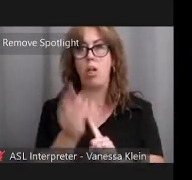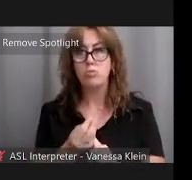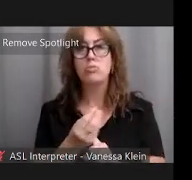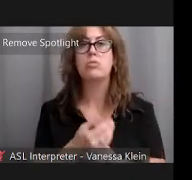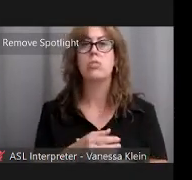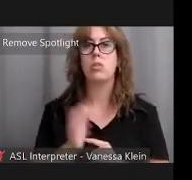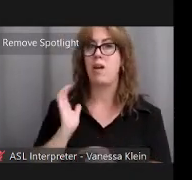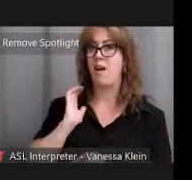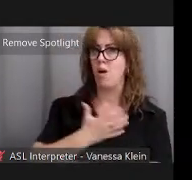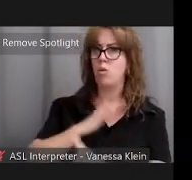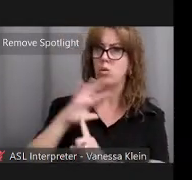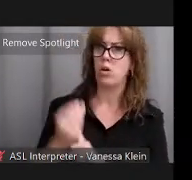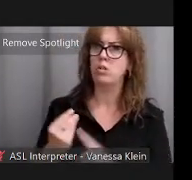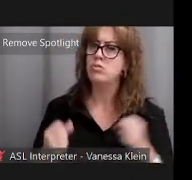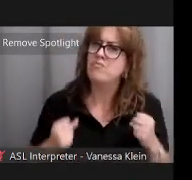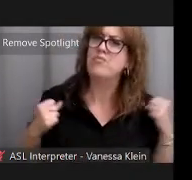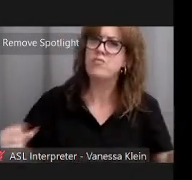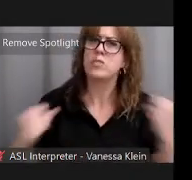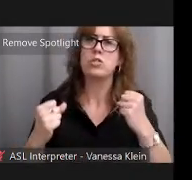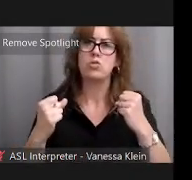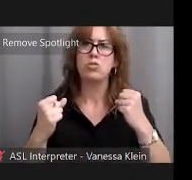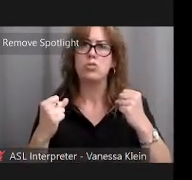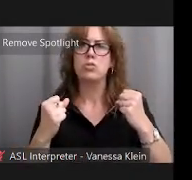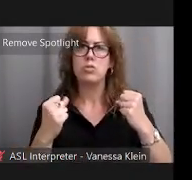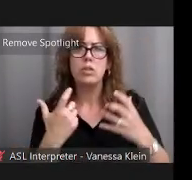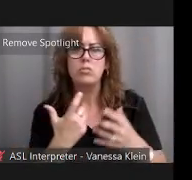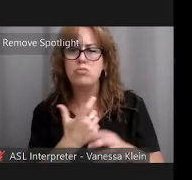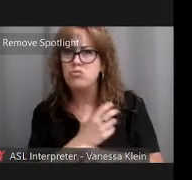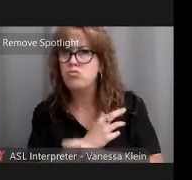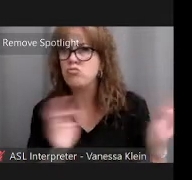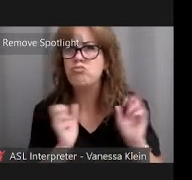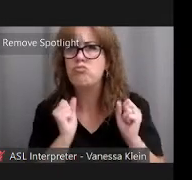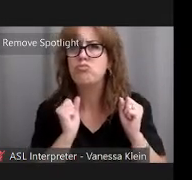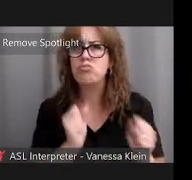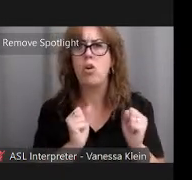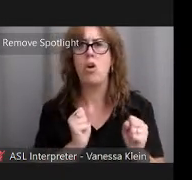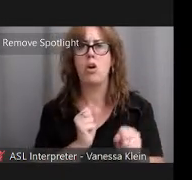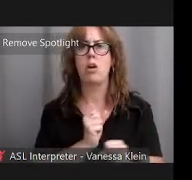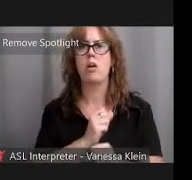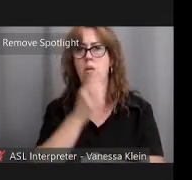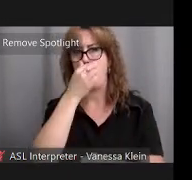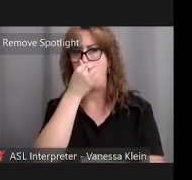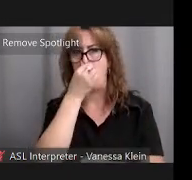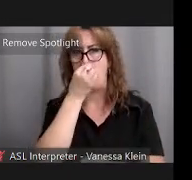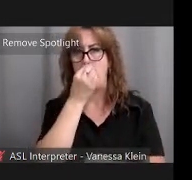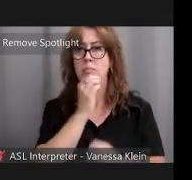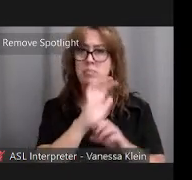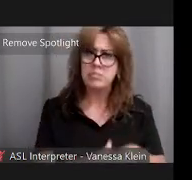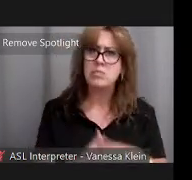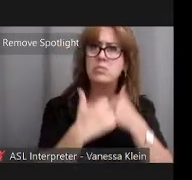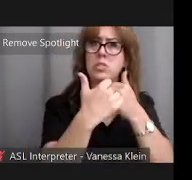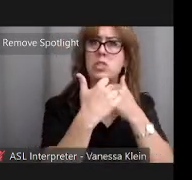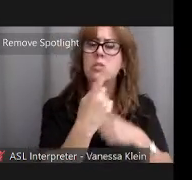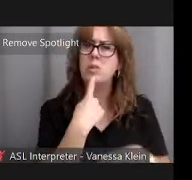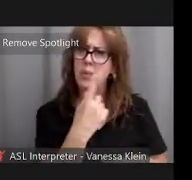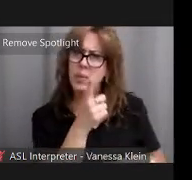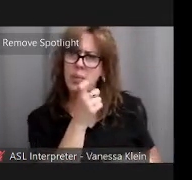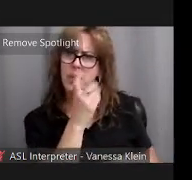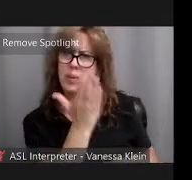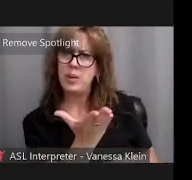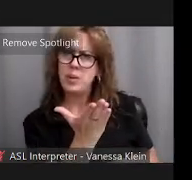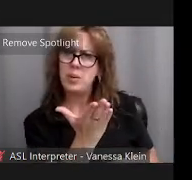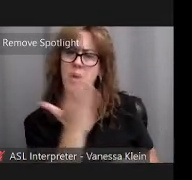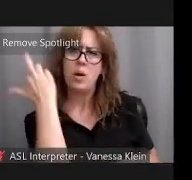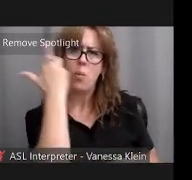quite fierce and strong. There's a challenge to see, you know, who are you and why are you here,